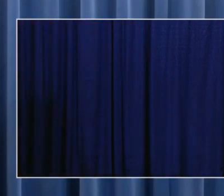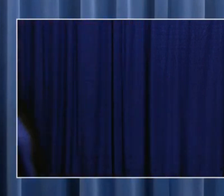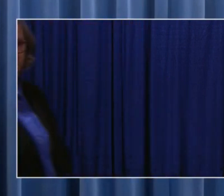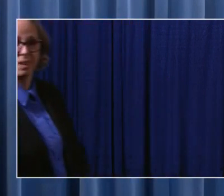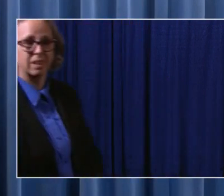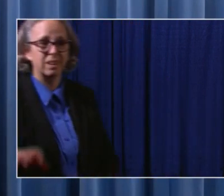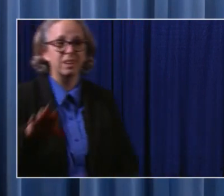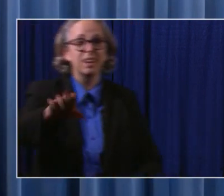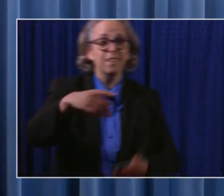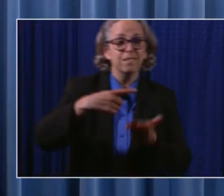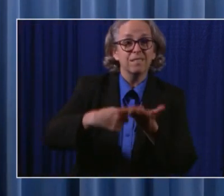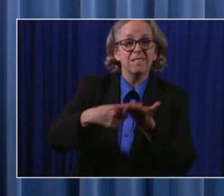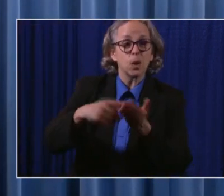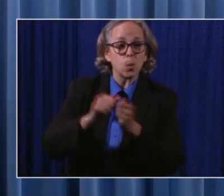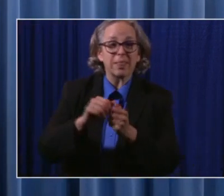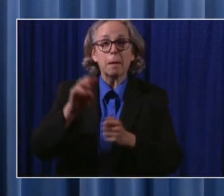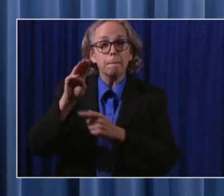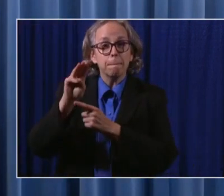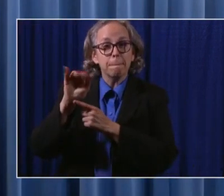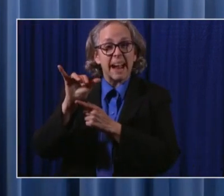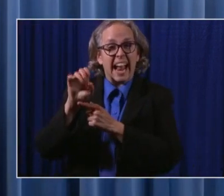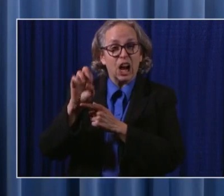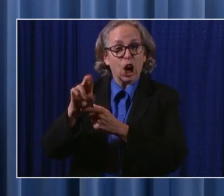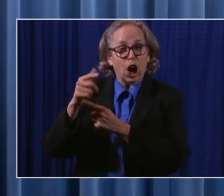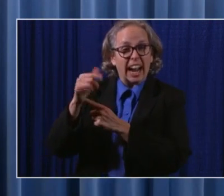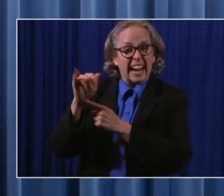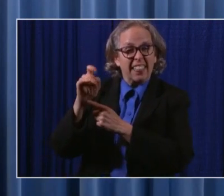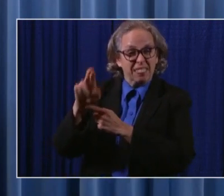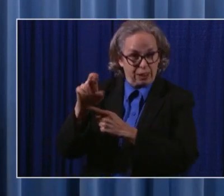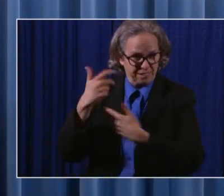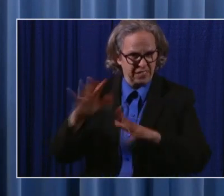I think it's the right decision. We'll have additional